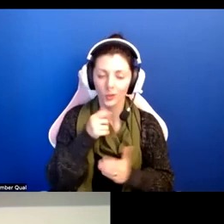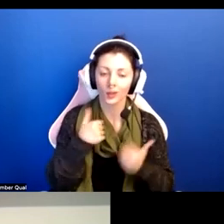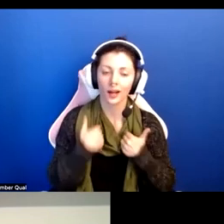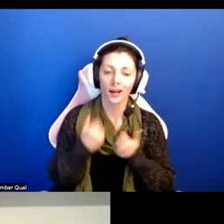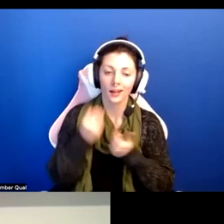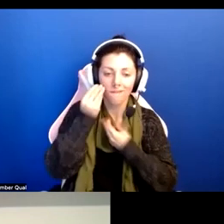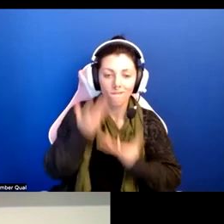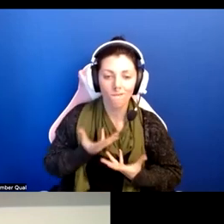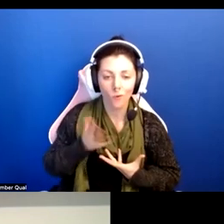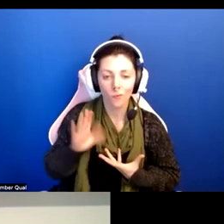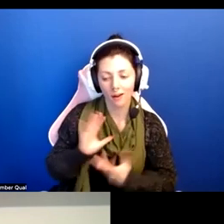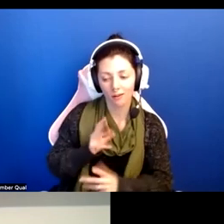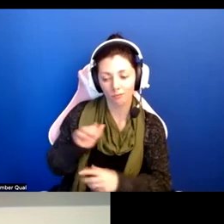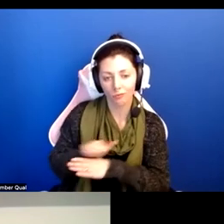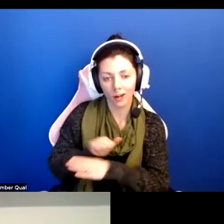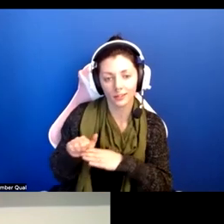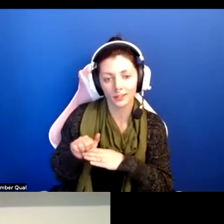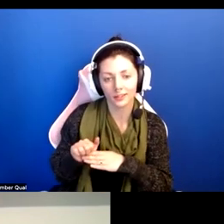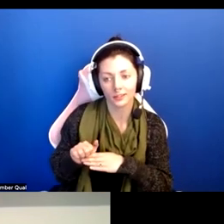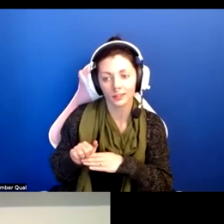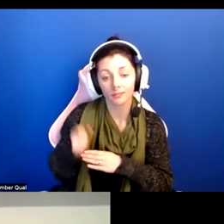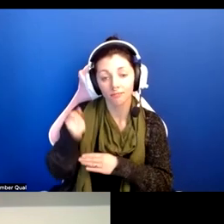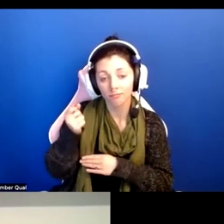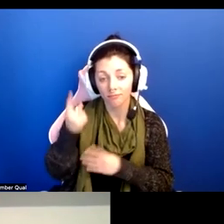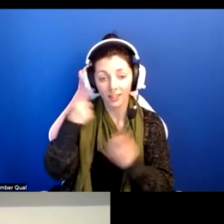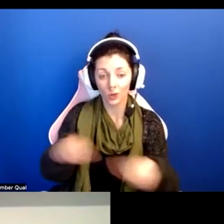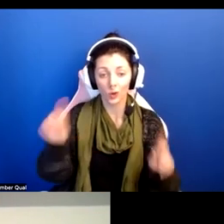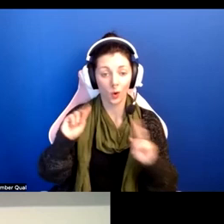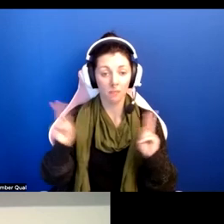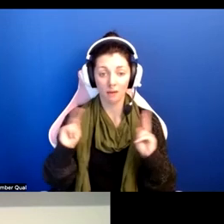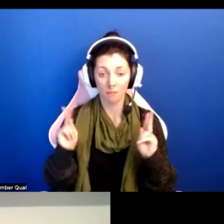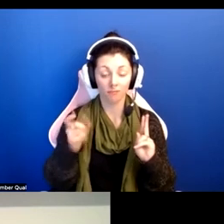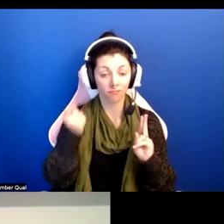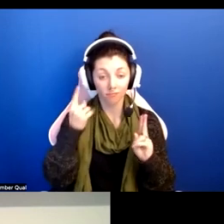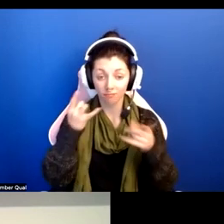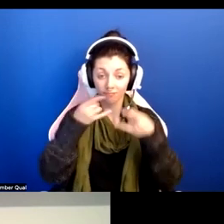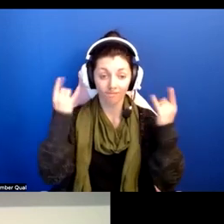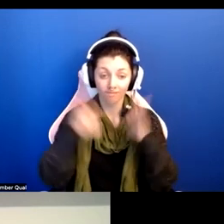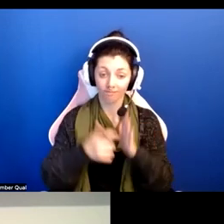the exhibition is a mask only space. You know, they have masks at the